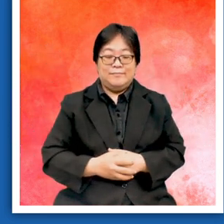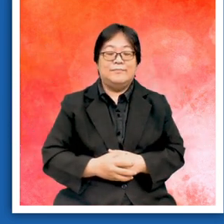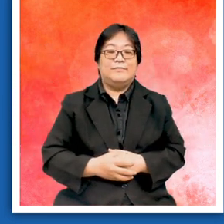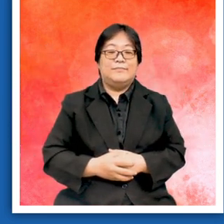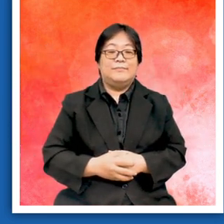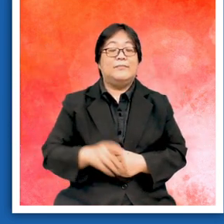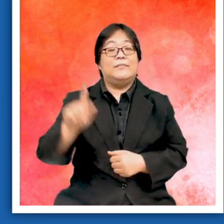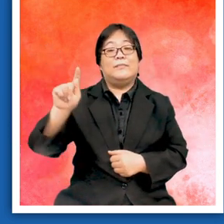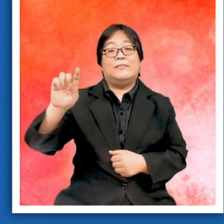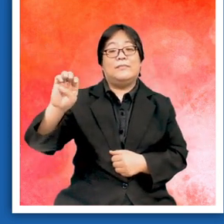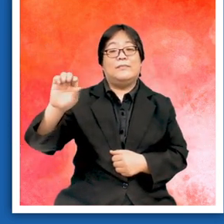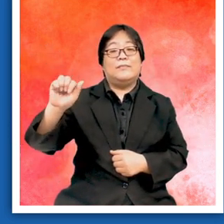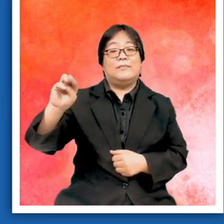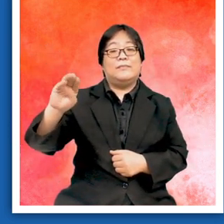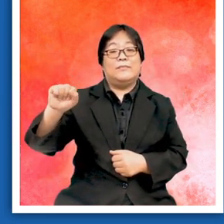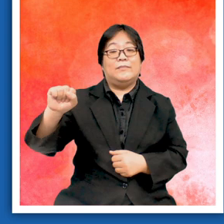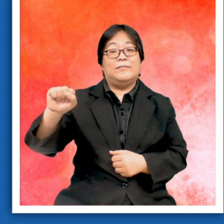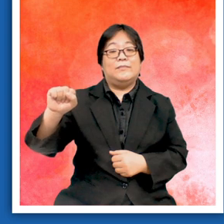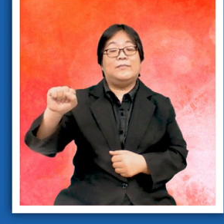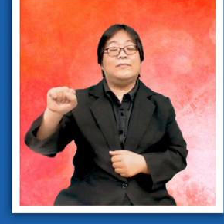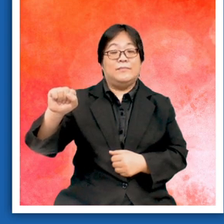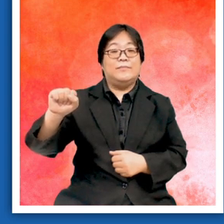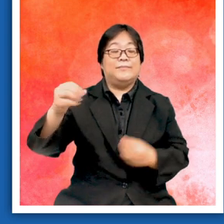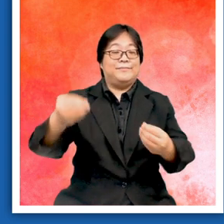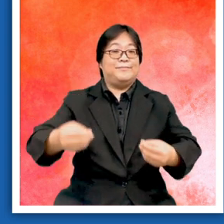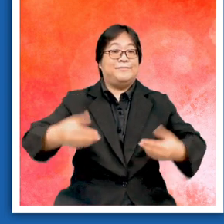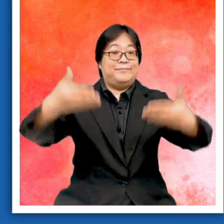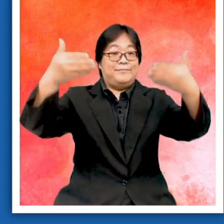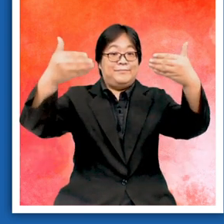the Teams, Microsoft Teams